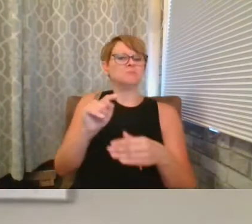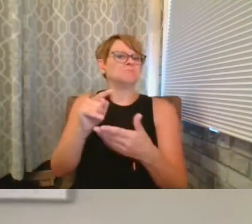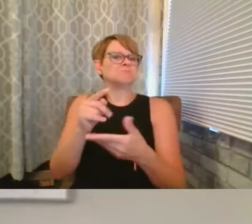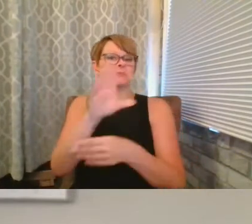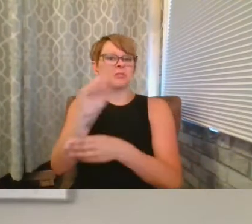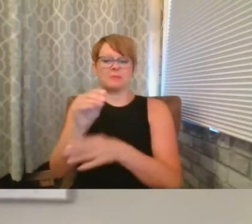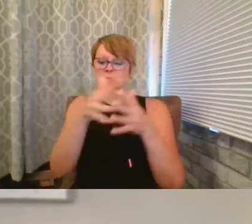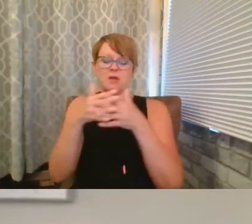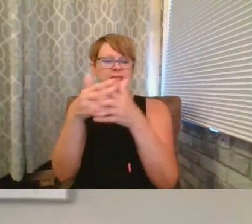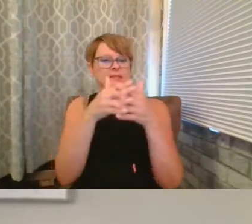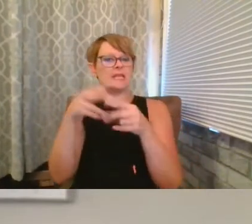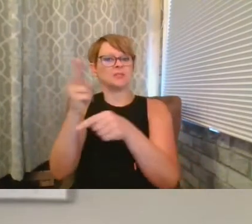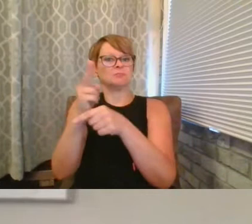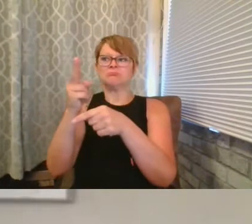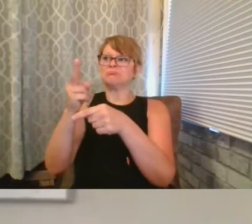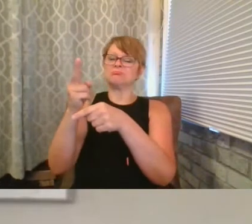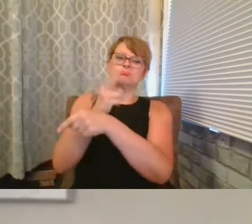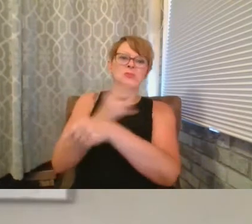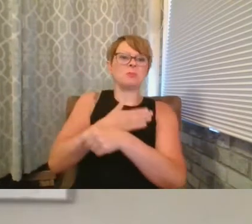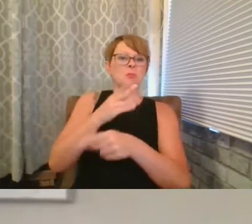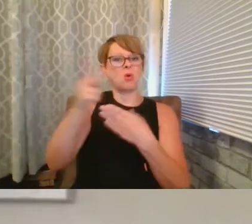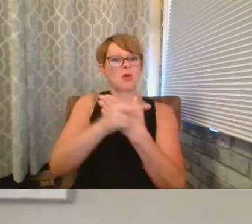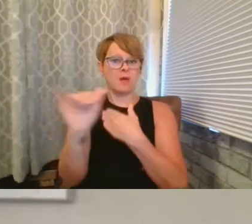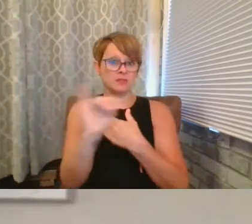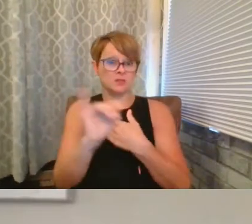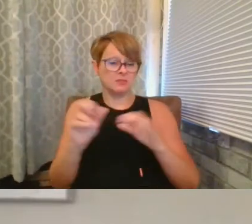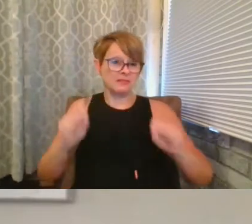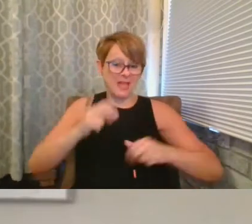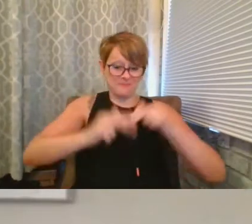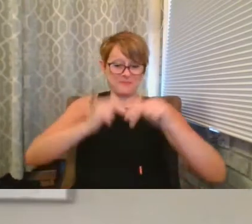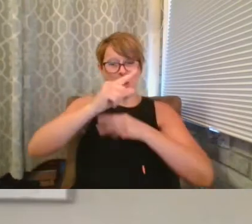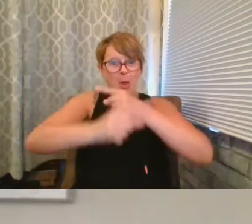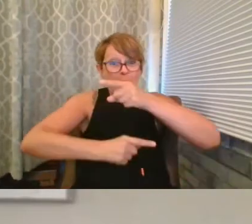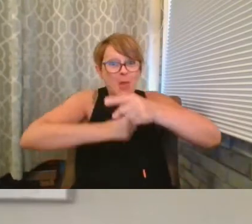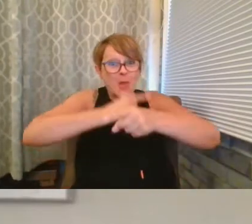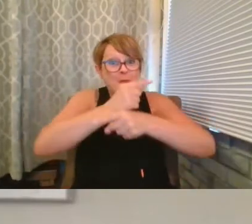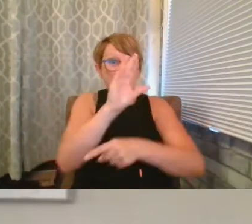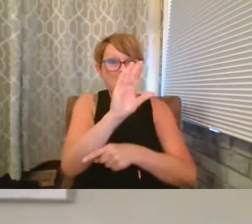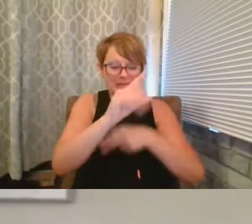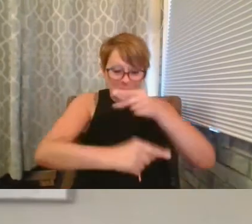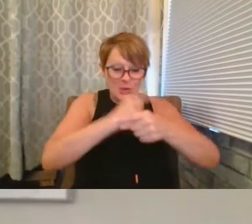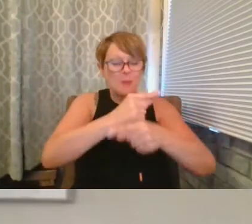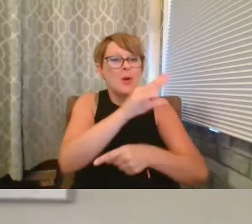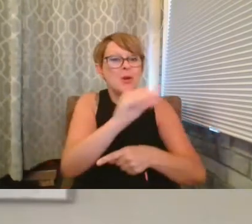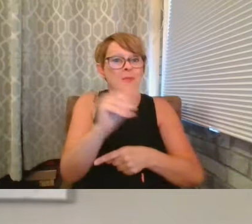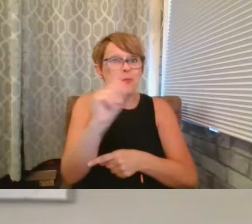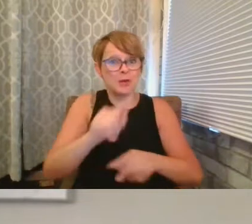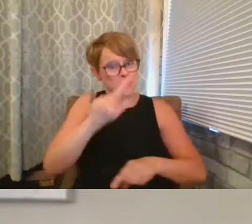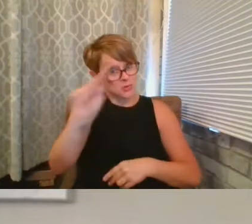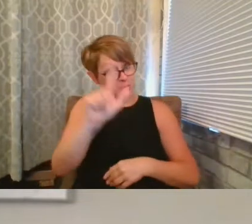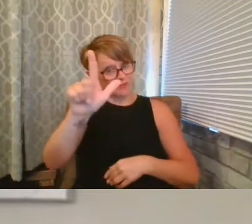the testaments that you can build a global company, but still be in Newfoundland. So I'm really happy to be to call Newfoundland home,